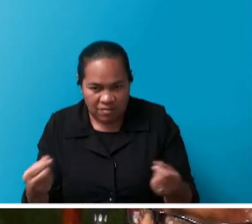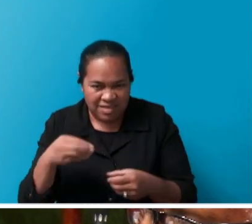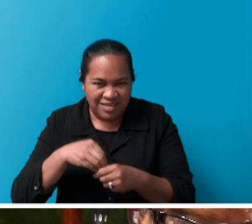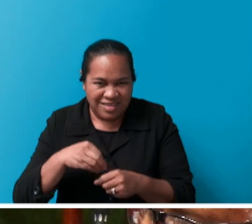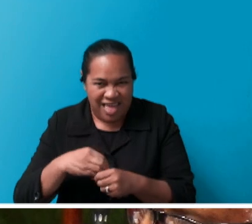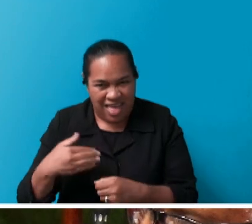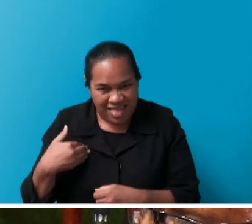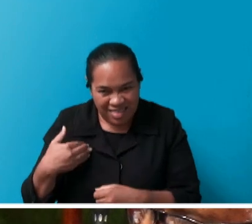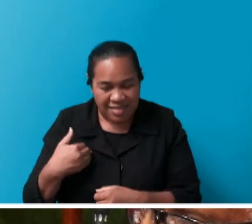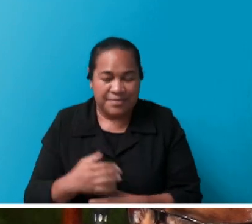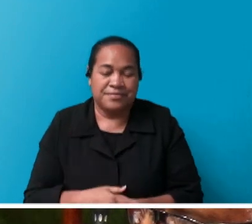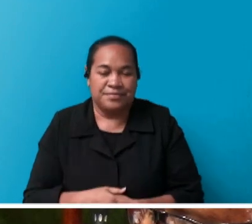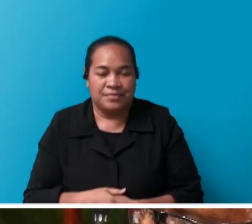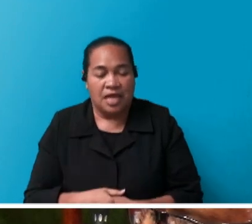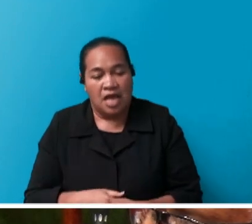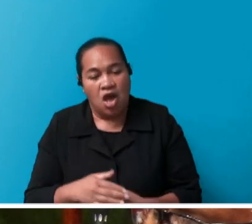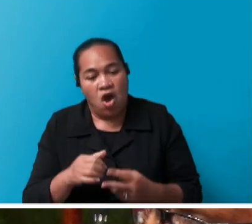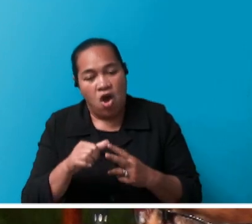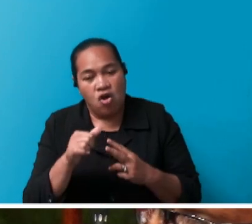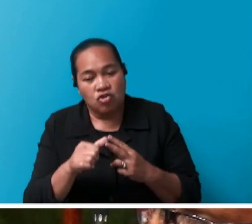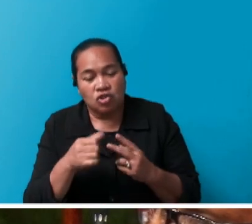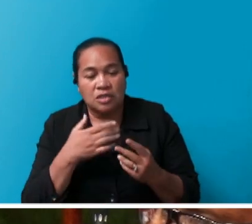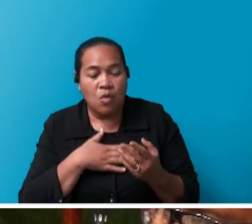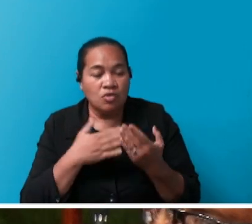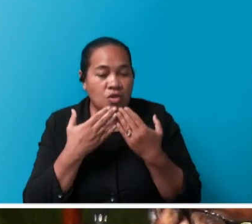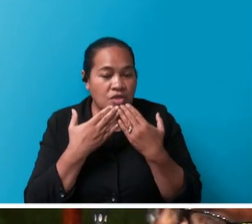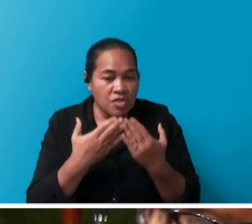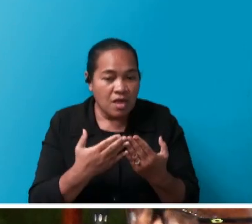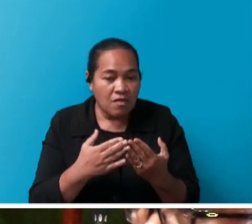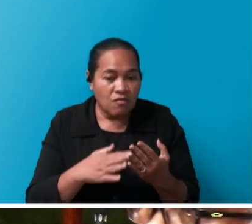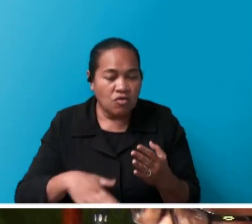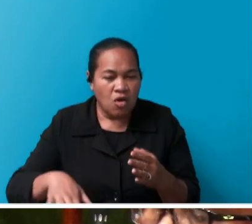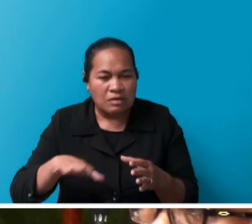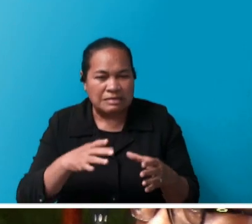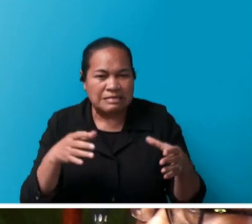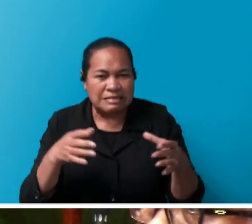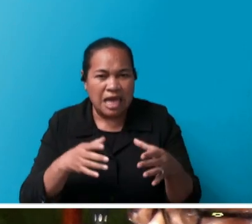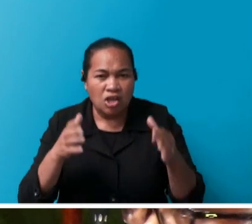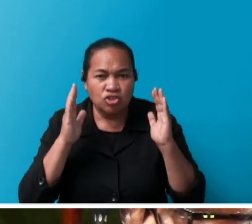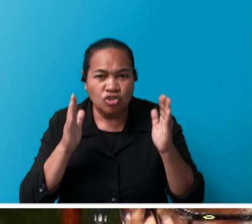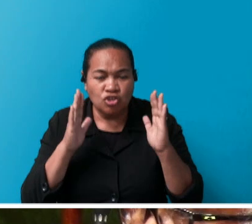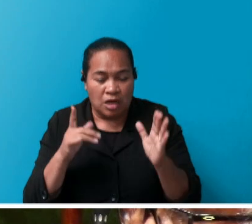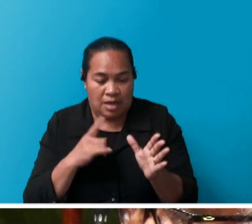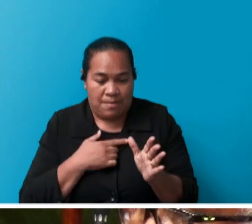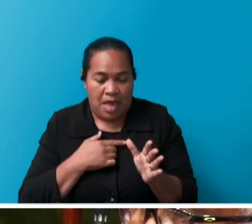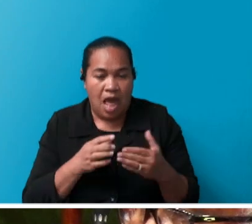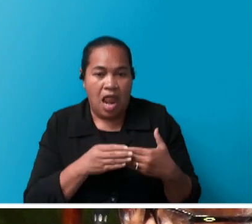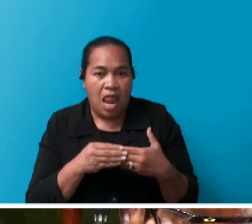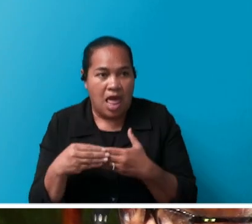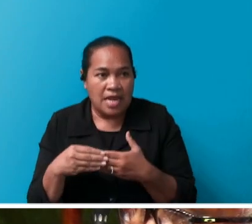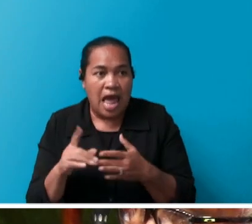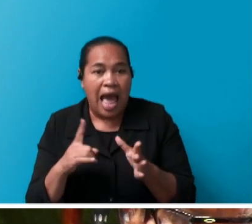would like to acknowledge the support of the entire Apostle Fellowship International Church, the church that I lead, for